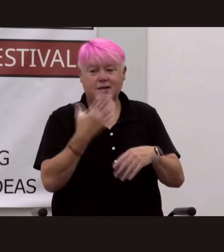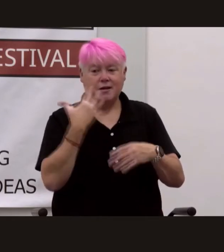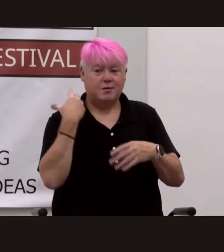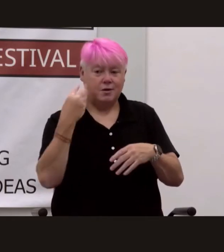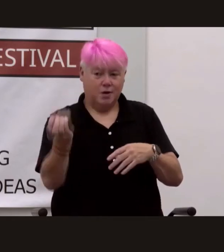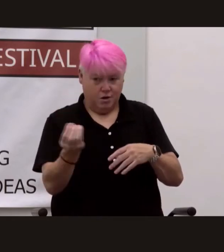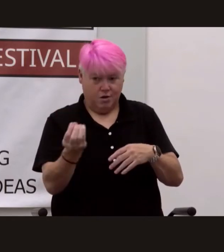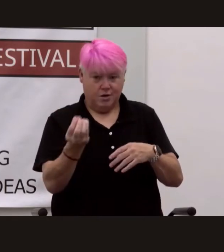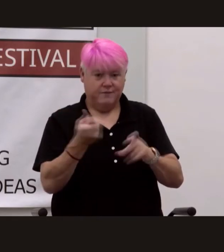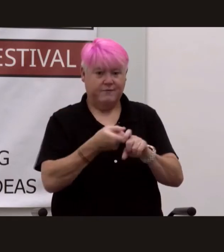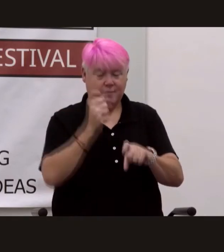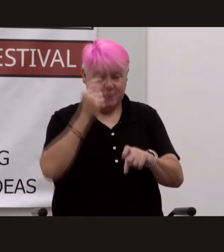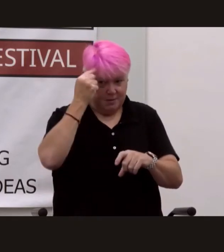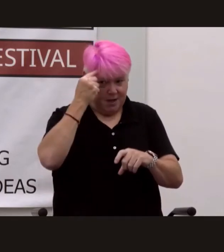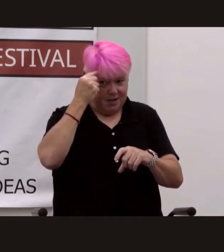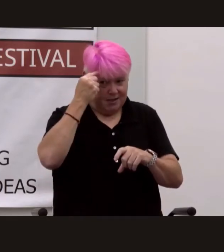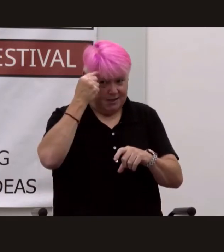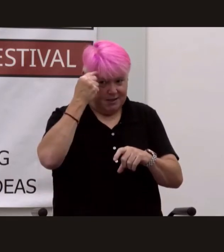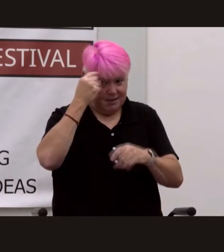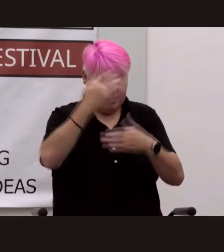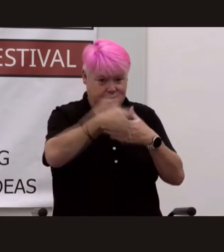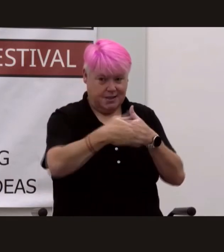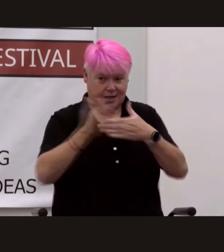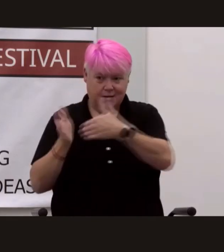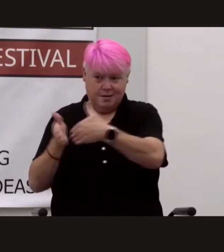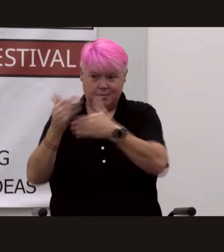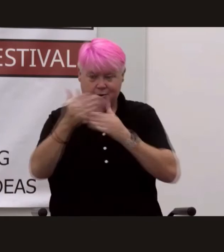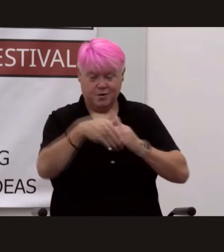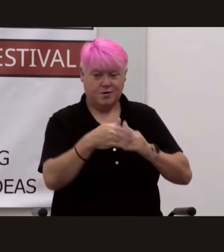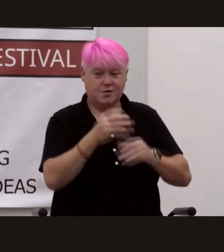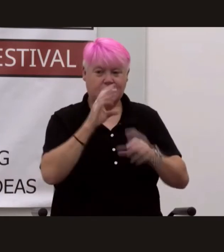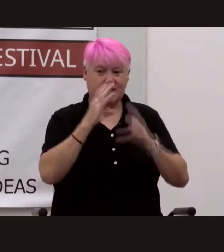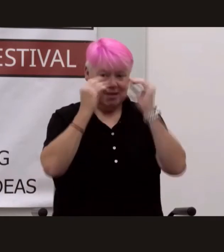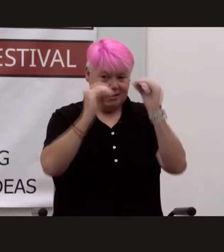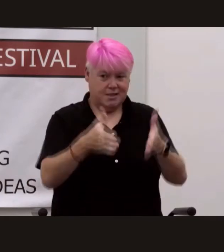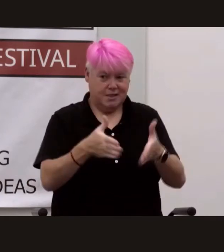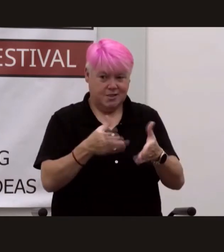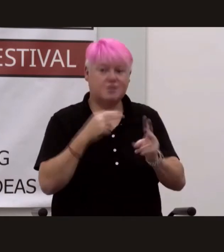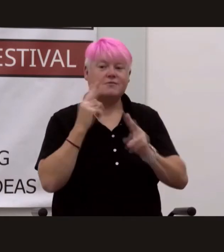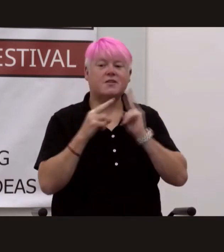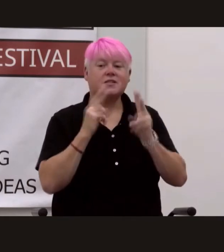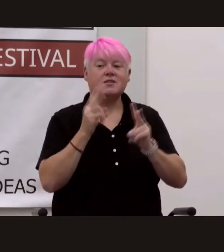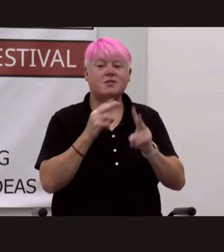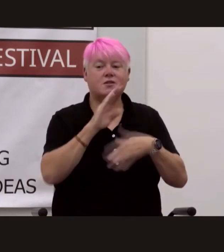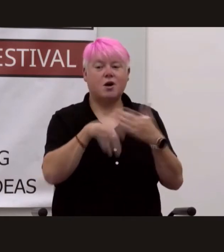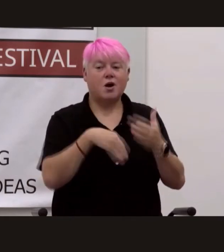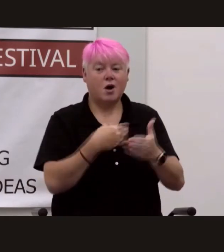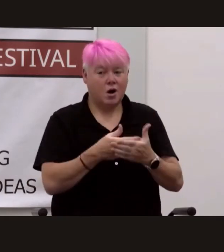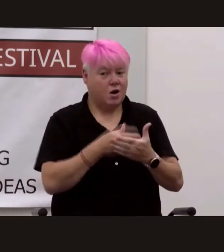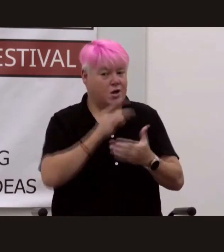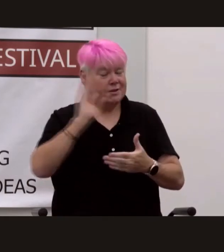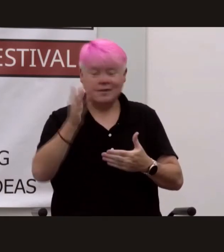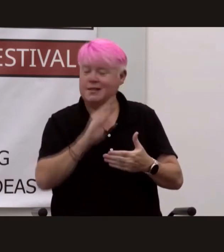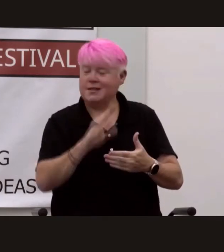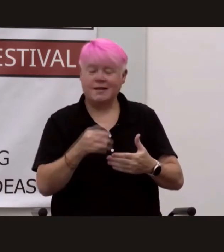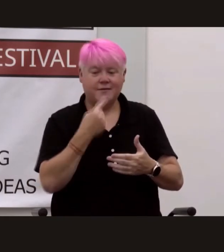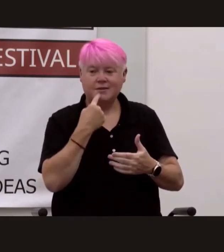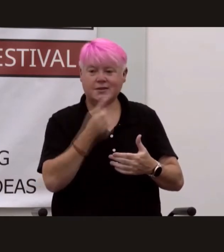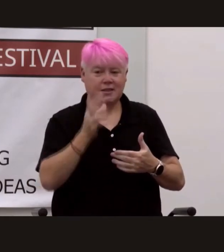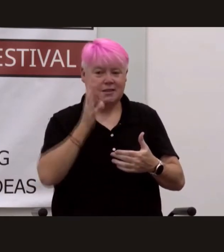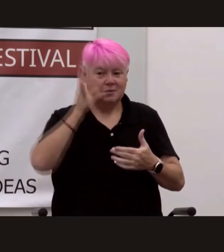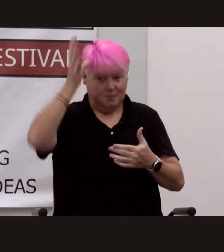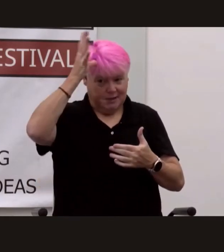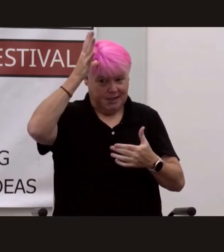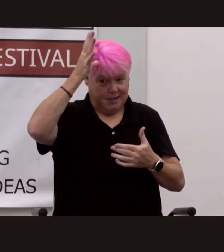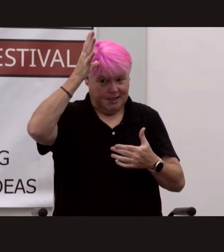mind. Neighbors, teachers, visitors to the house, all were instructed never to mention the parents. So